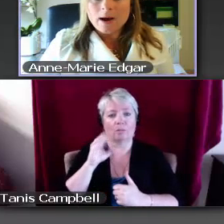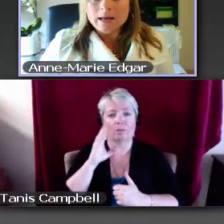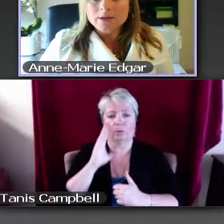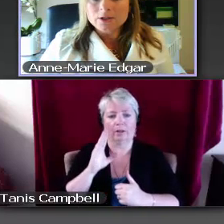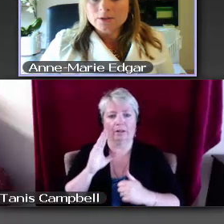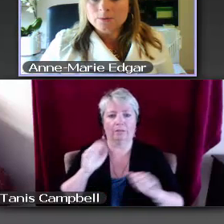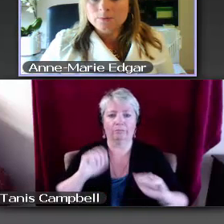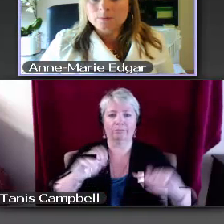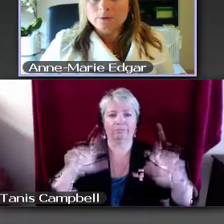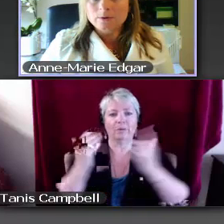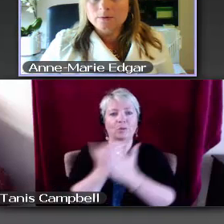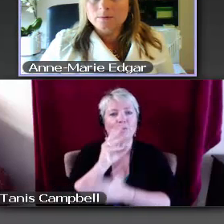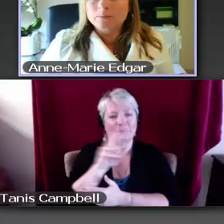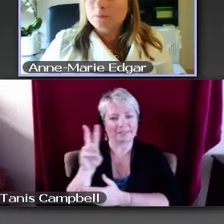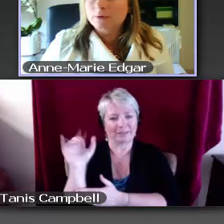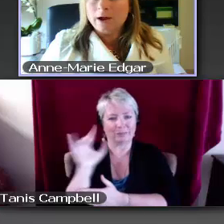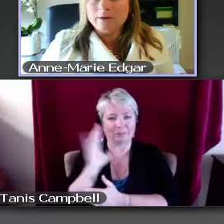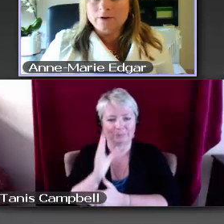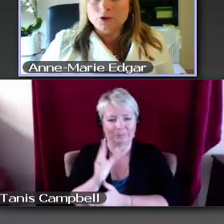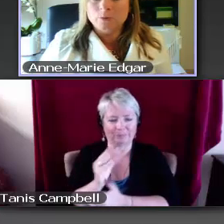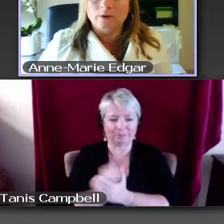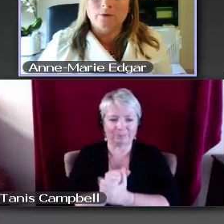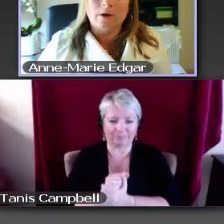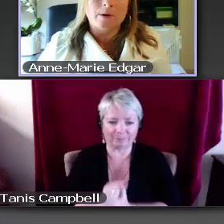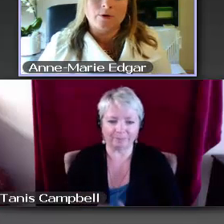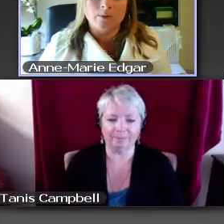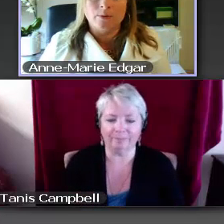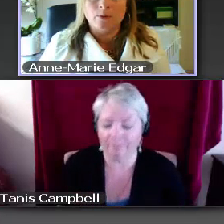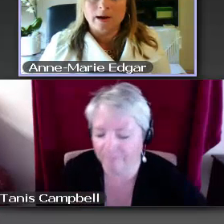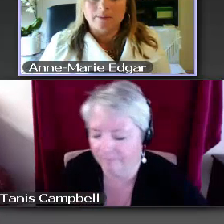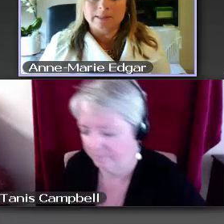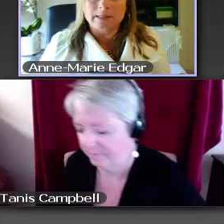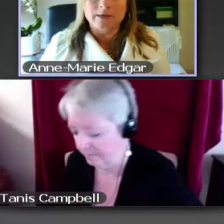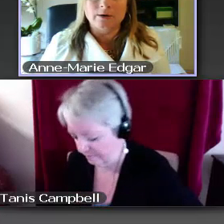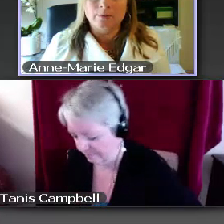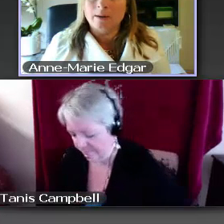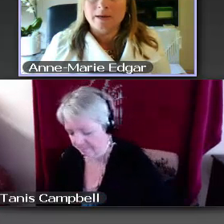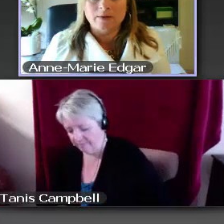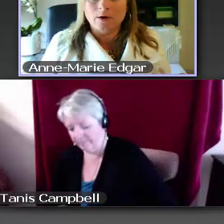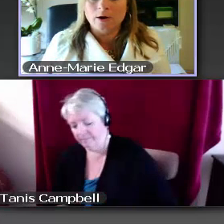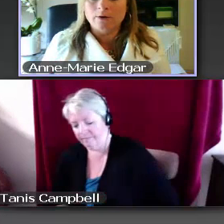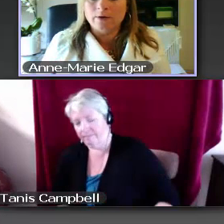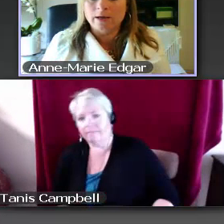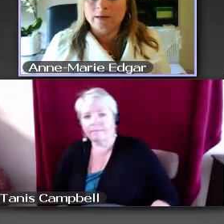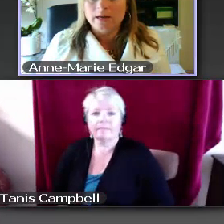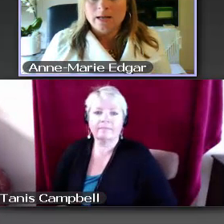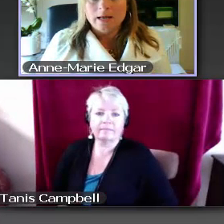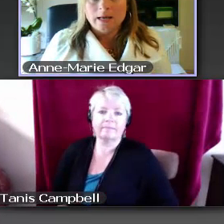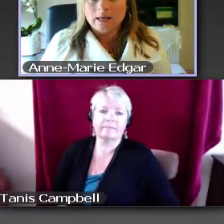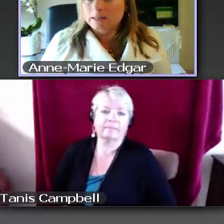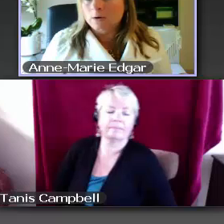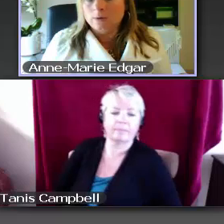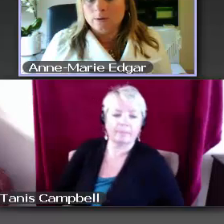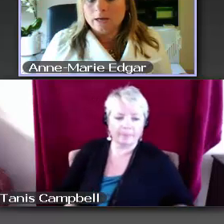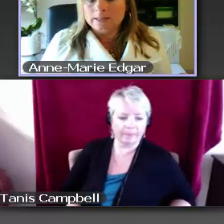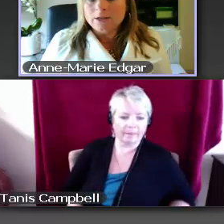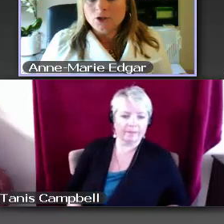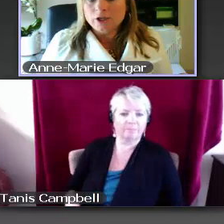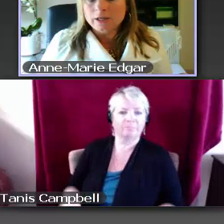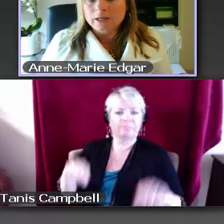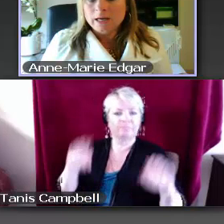So I like to provide a visual about our programs here. I mean, at the heart of it is